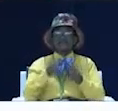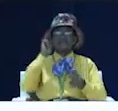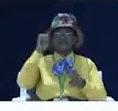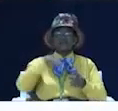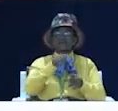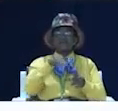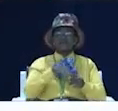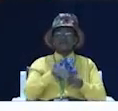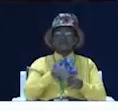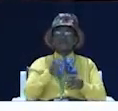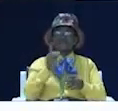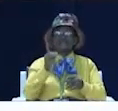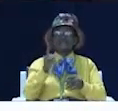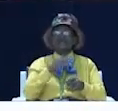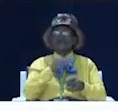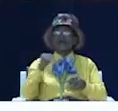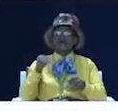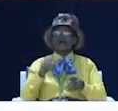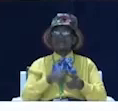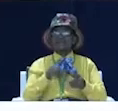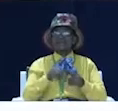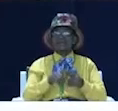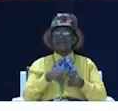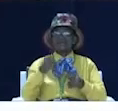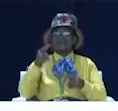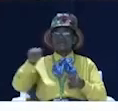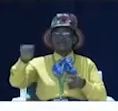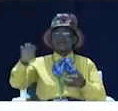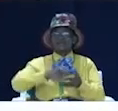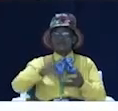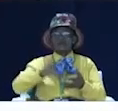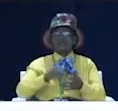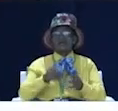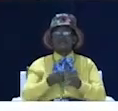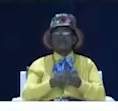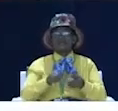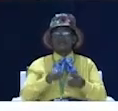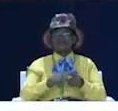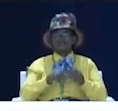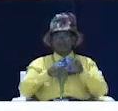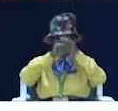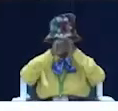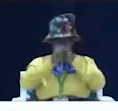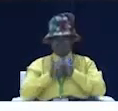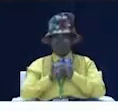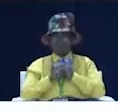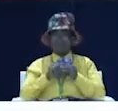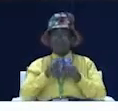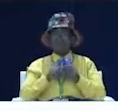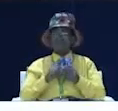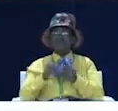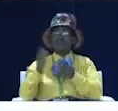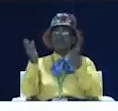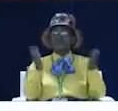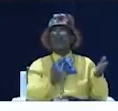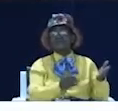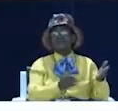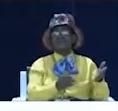the choir began to worship to bring mommy forward to pray.